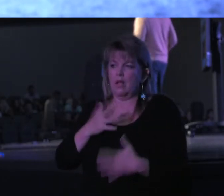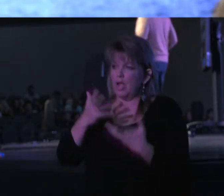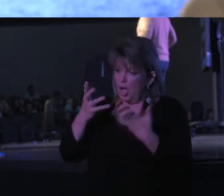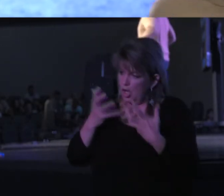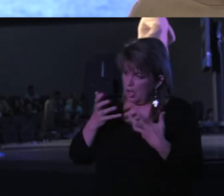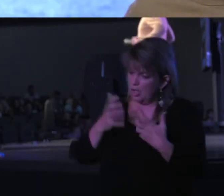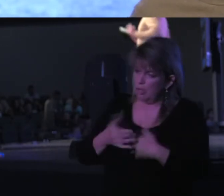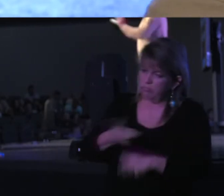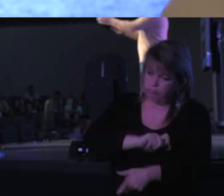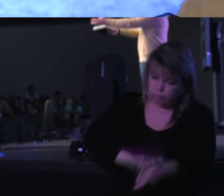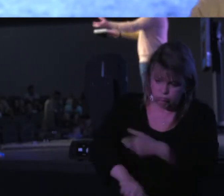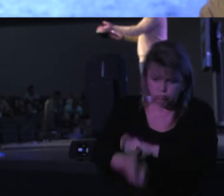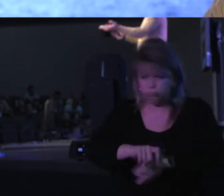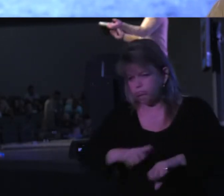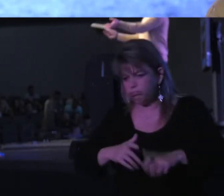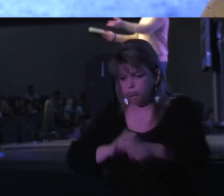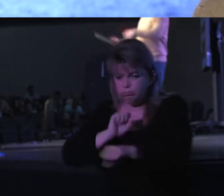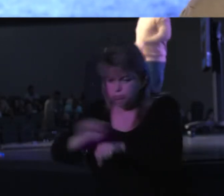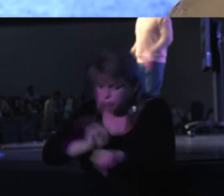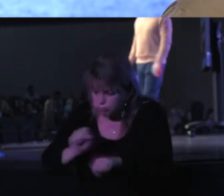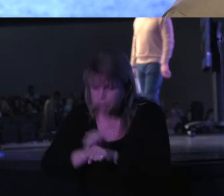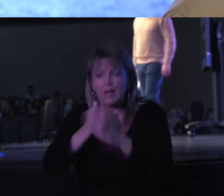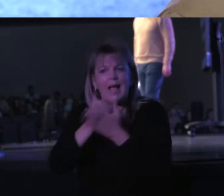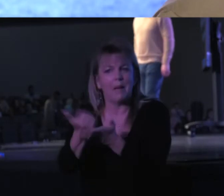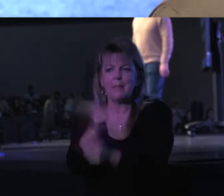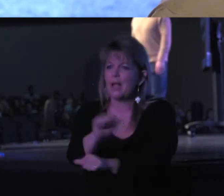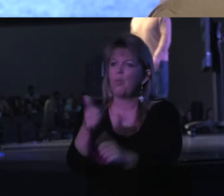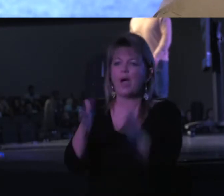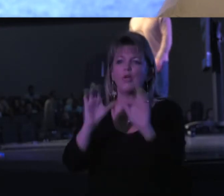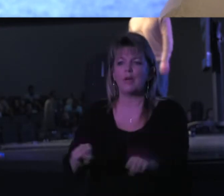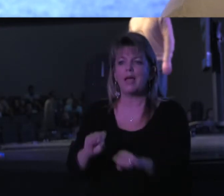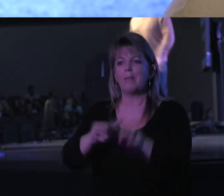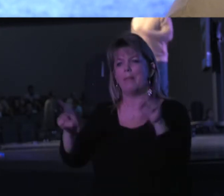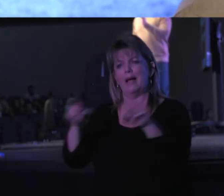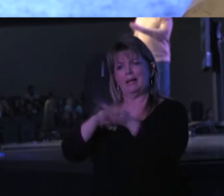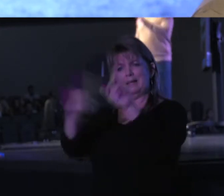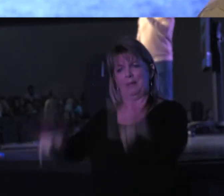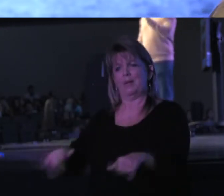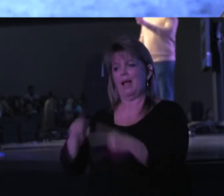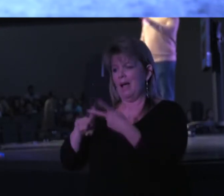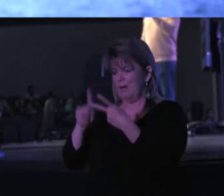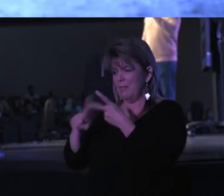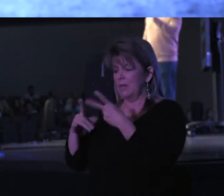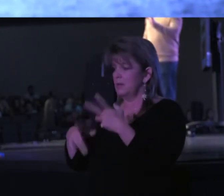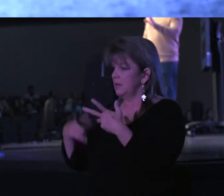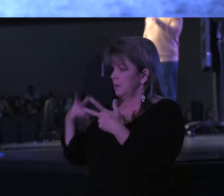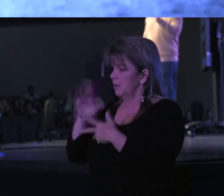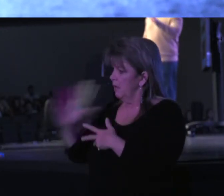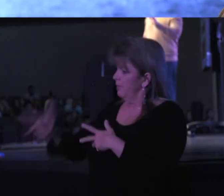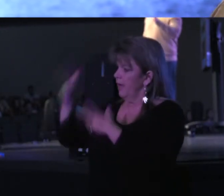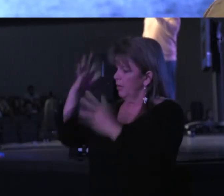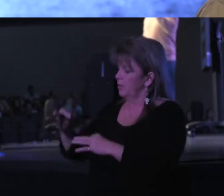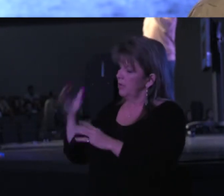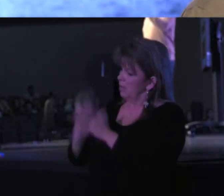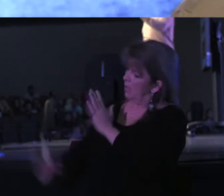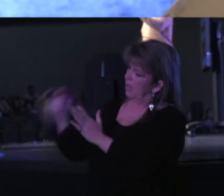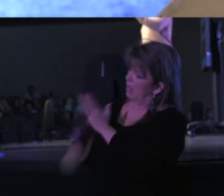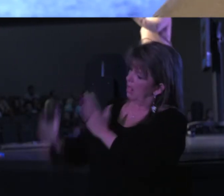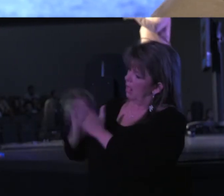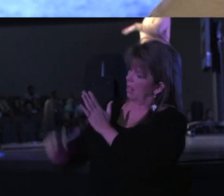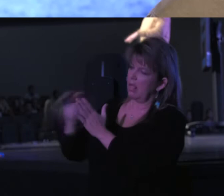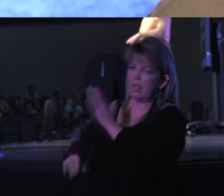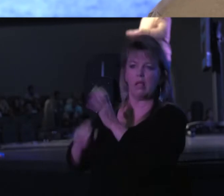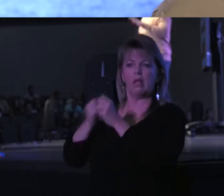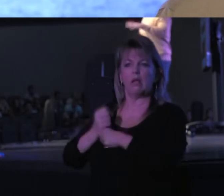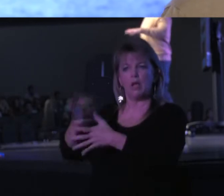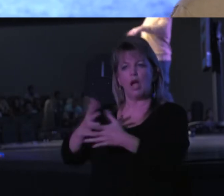you want to roll your sleeves up and run right into their mess and help them any way you can. And on the other hand, the series of decisions that they continue to make, which causes pain